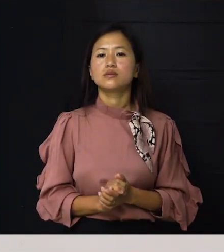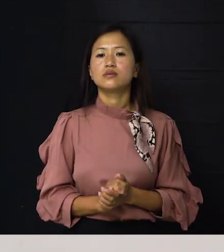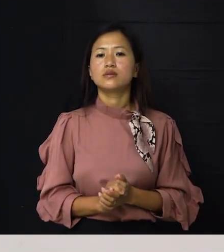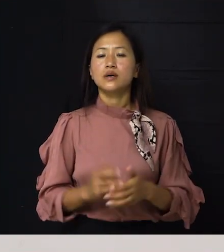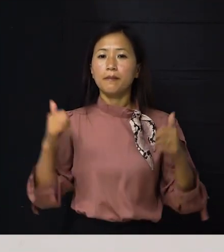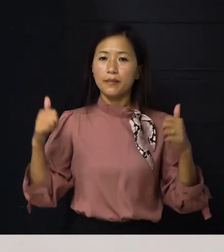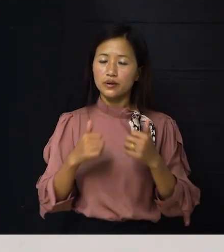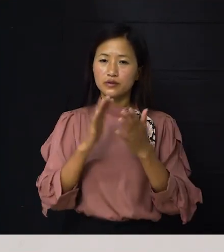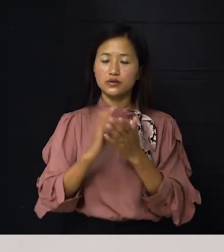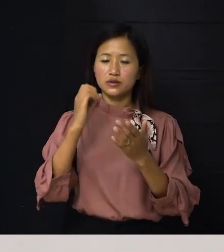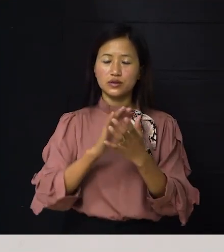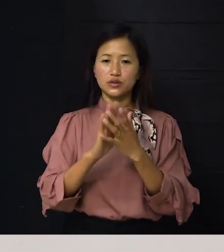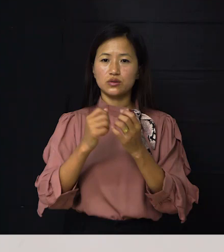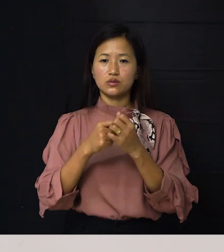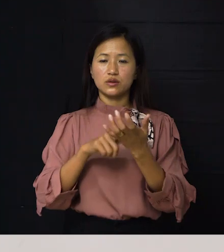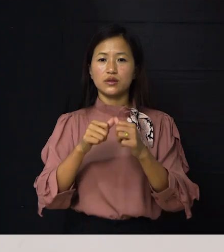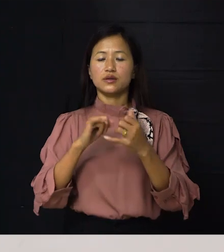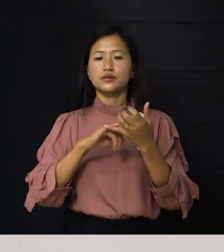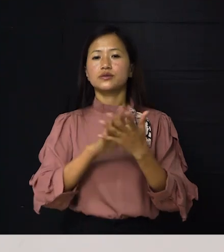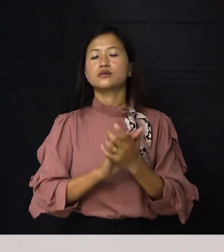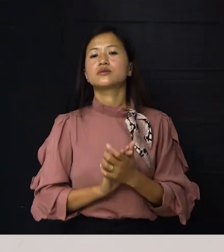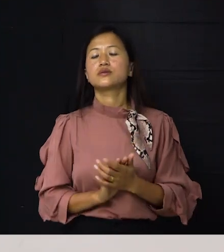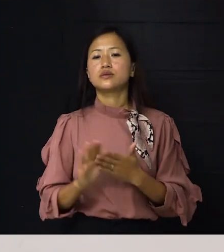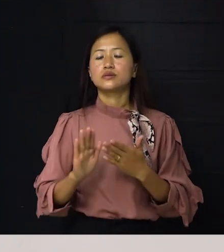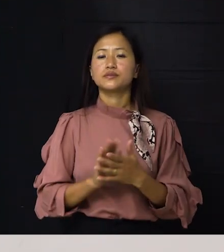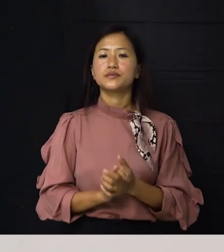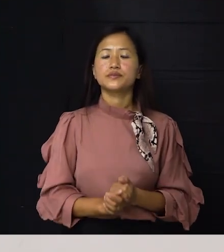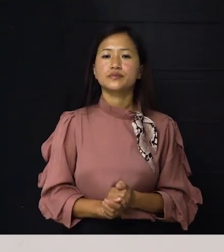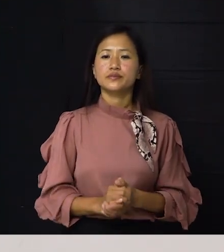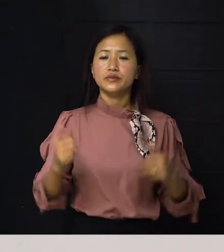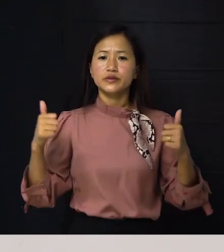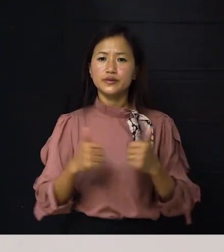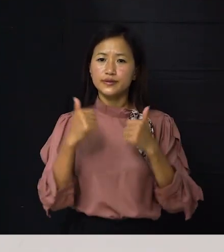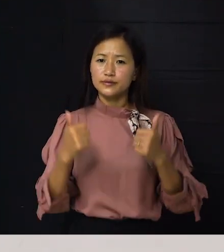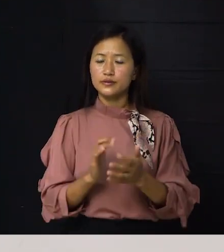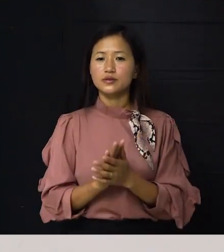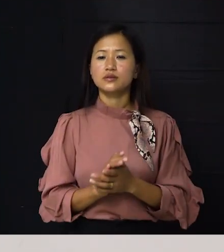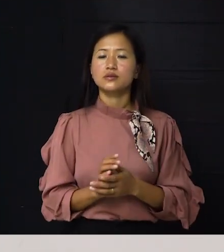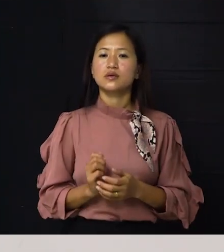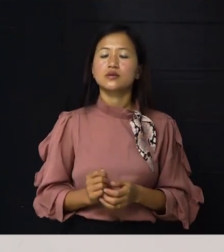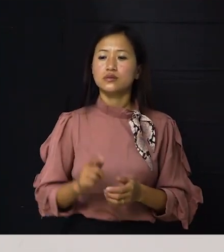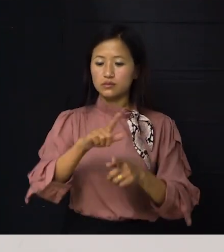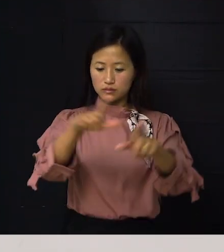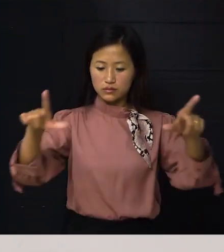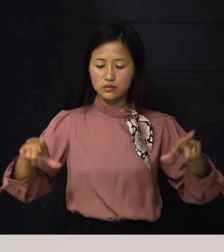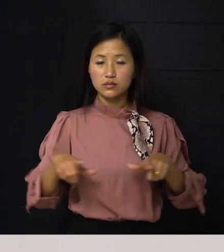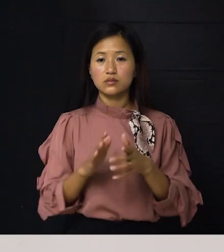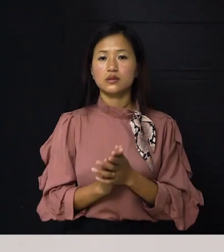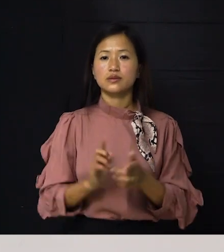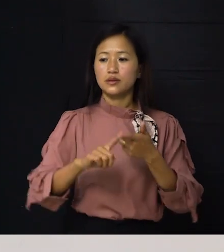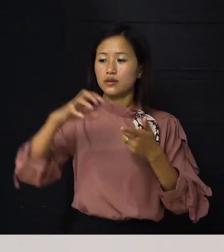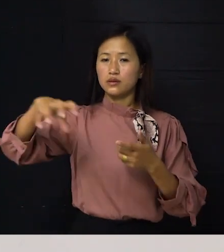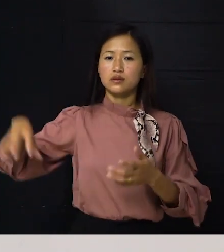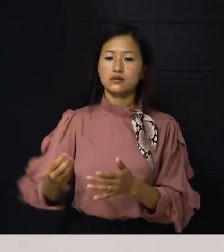Battle of Kannauj. So in this battle, what they did was they defeated the rulers, and those land, those empire, which was